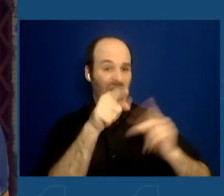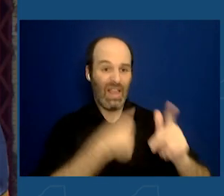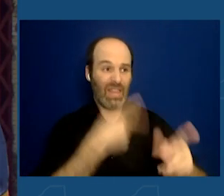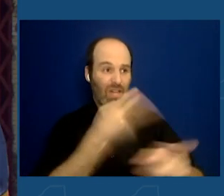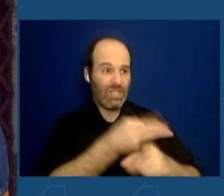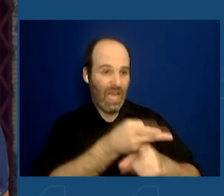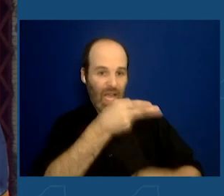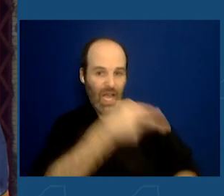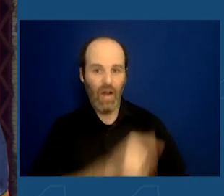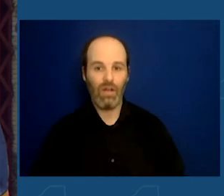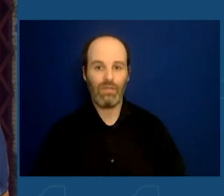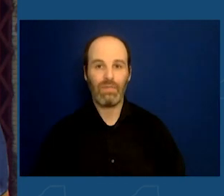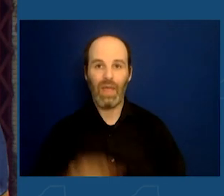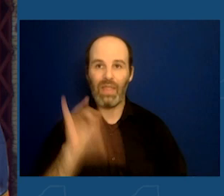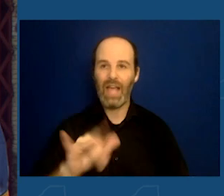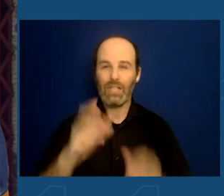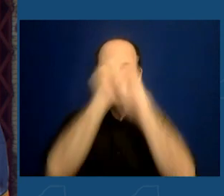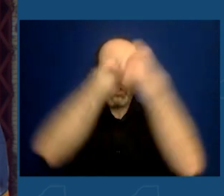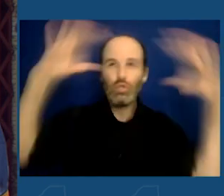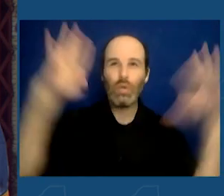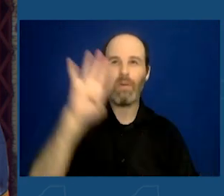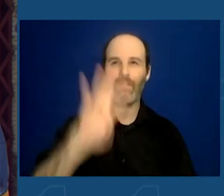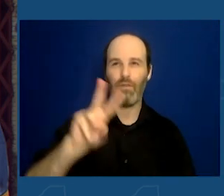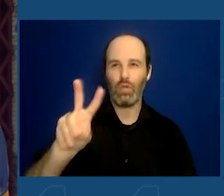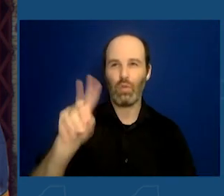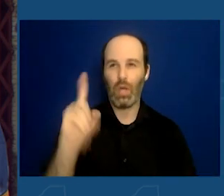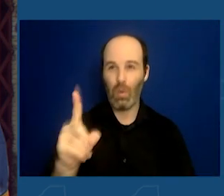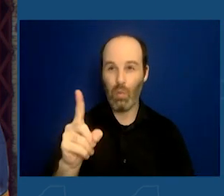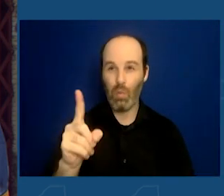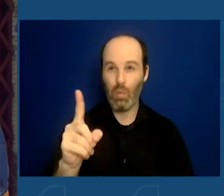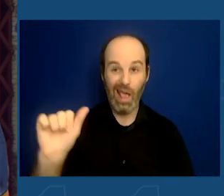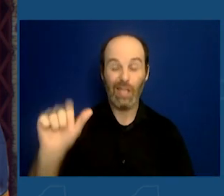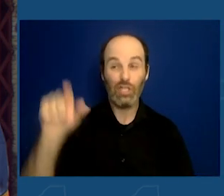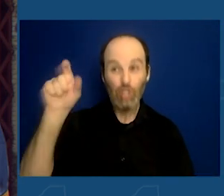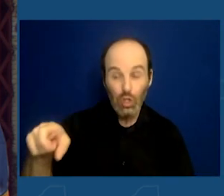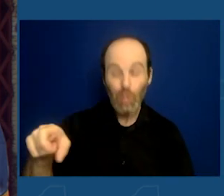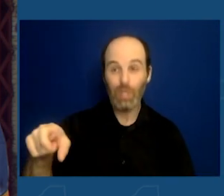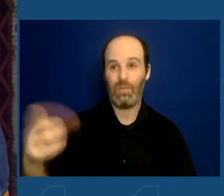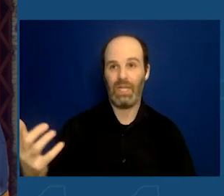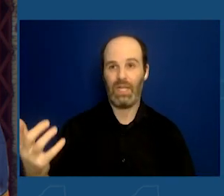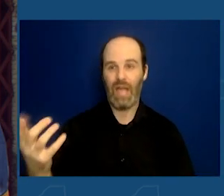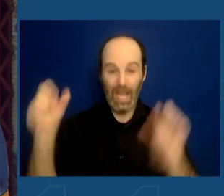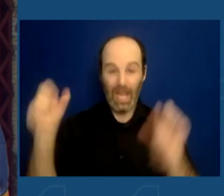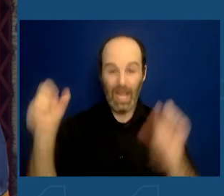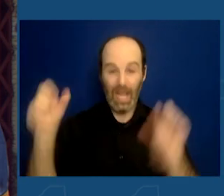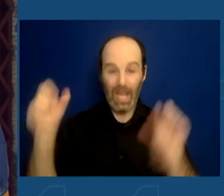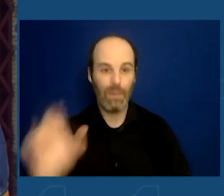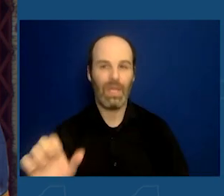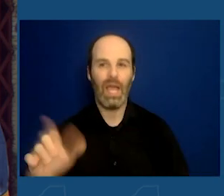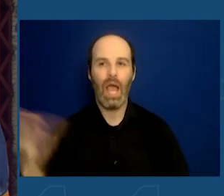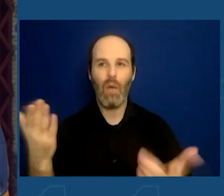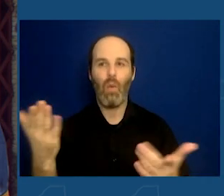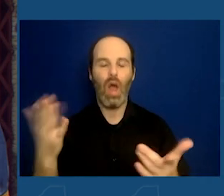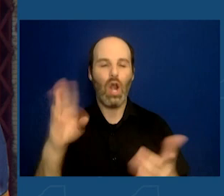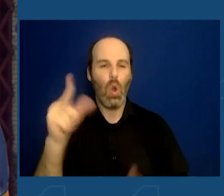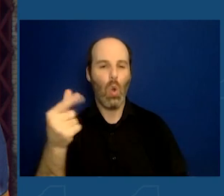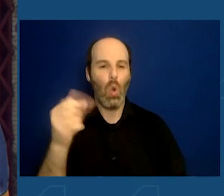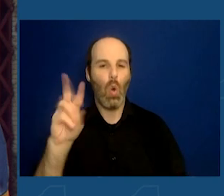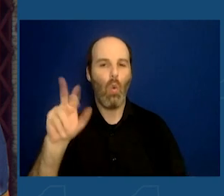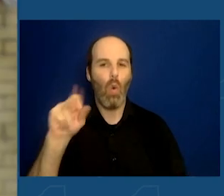what 421A could have been and should have been, and what Gowanus realized, what the Gowanus rezoning realized, the full potential of that